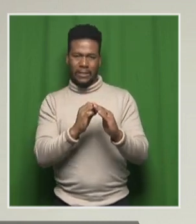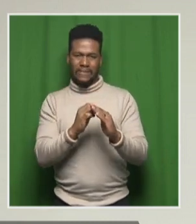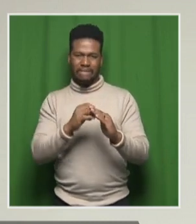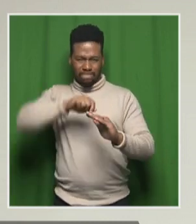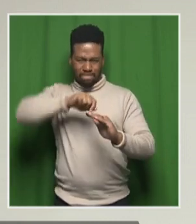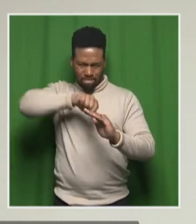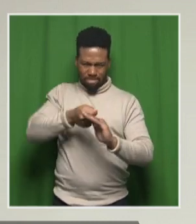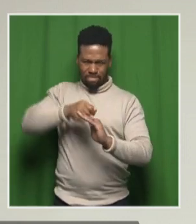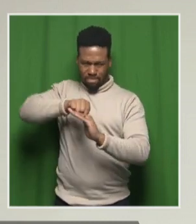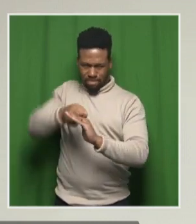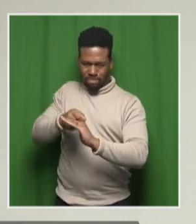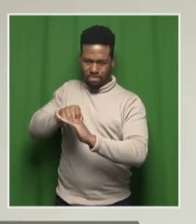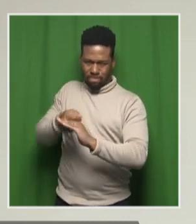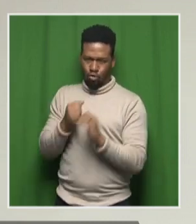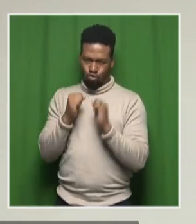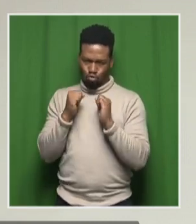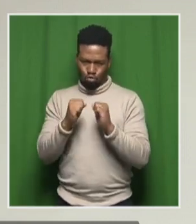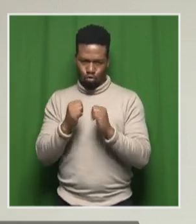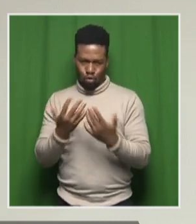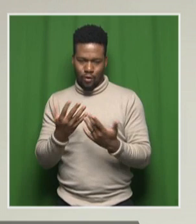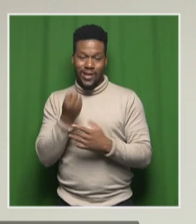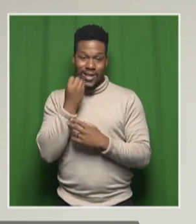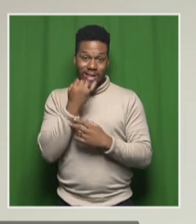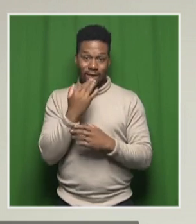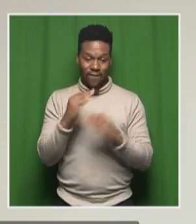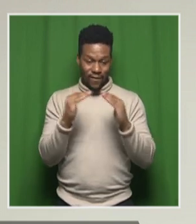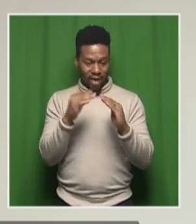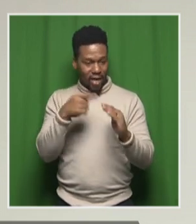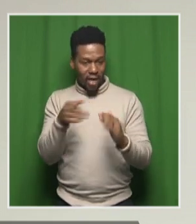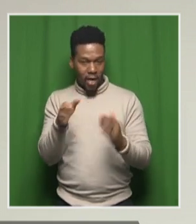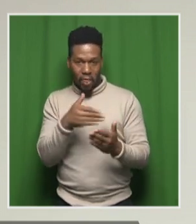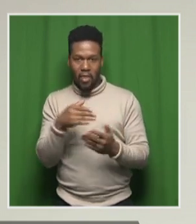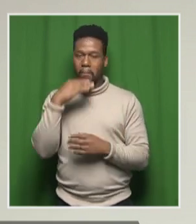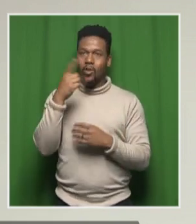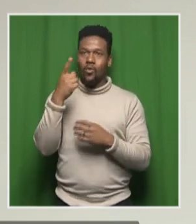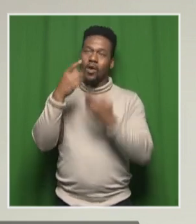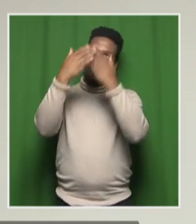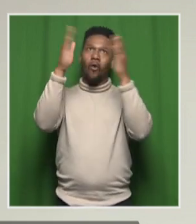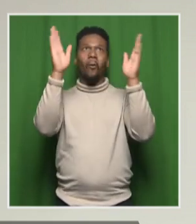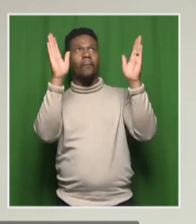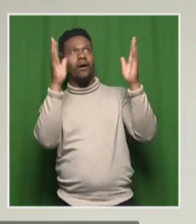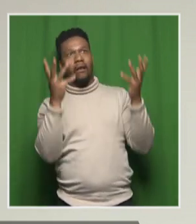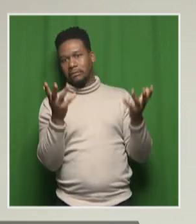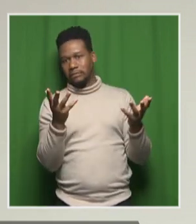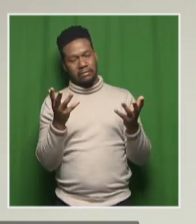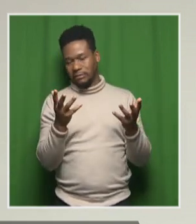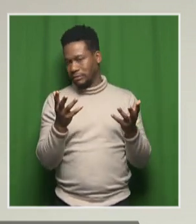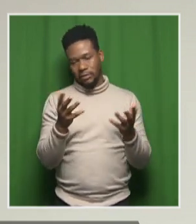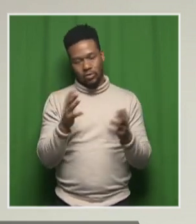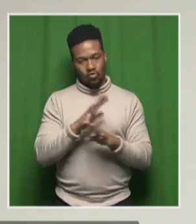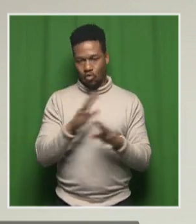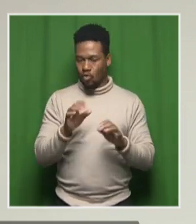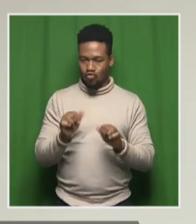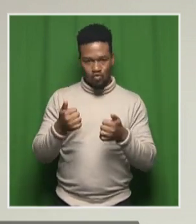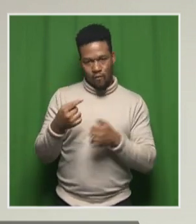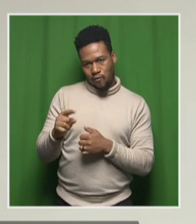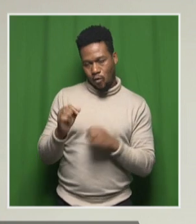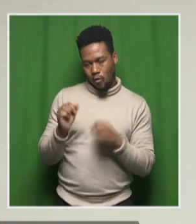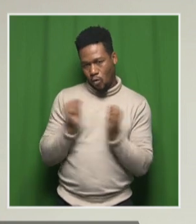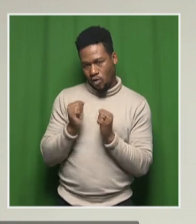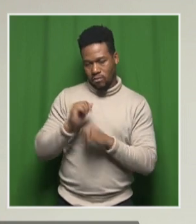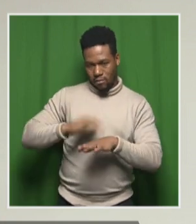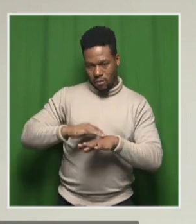then we'll be an open air amphitheater, right? So as much as that's great, it's not great for winter. Yeah. But we